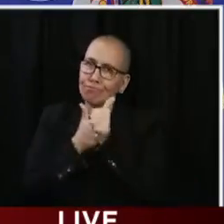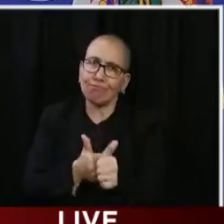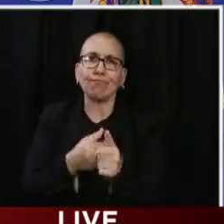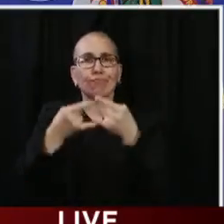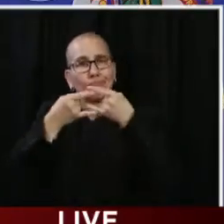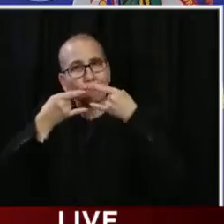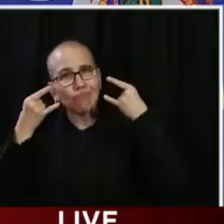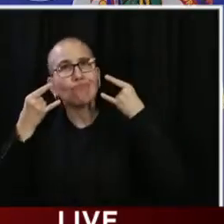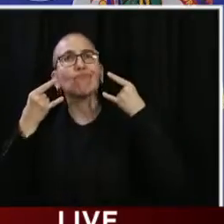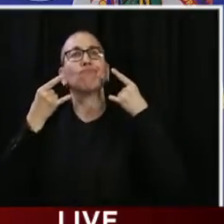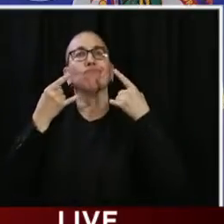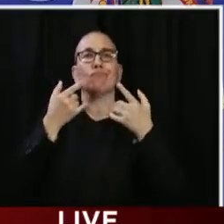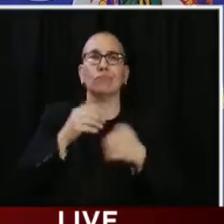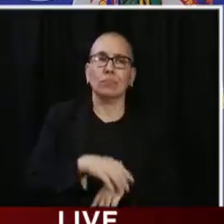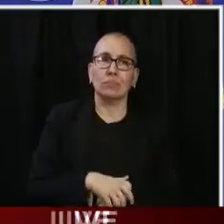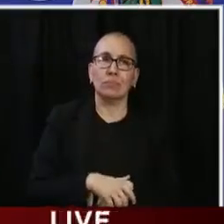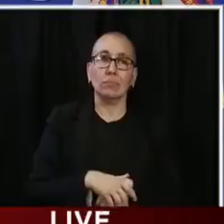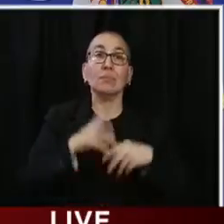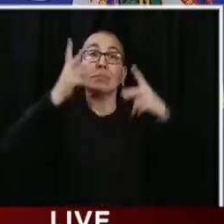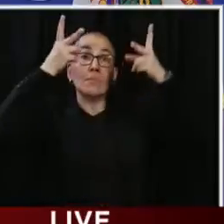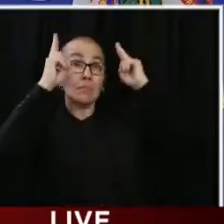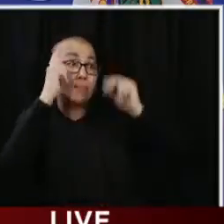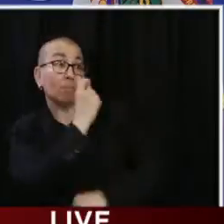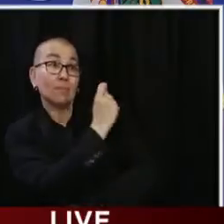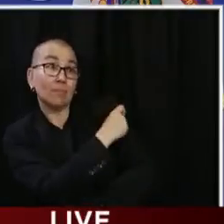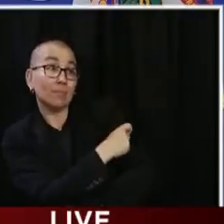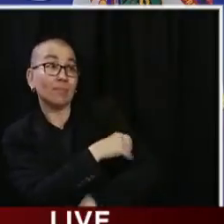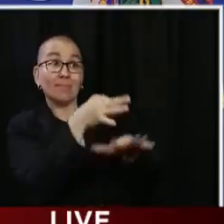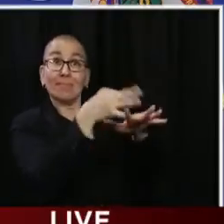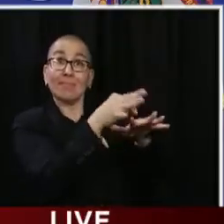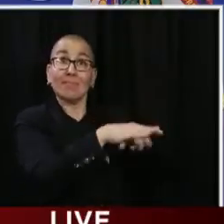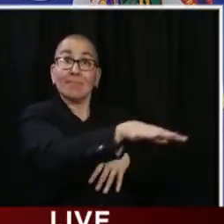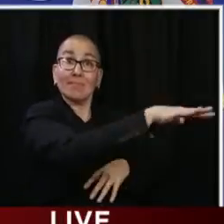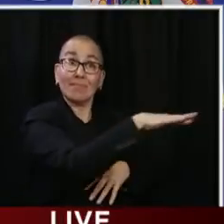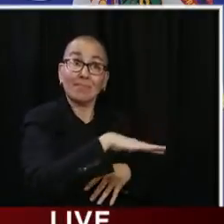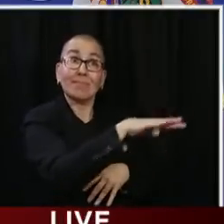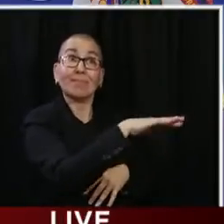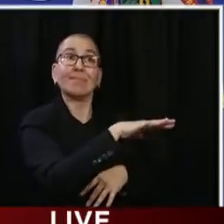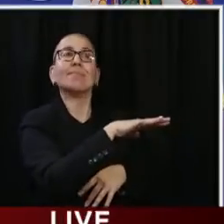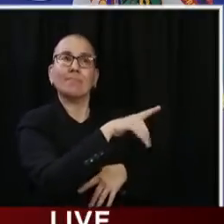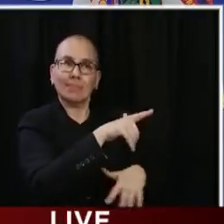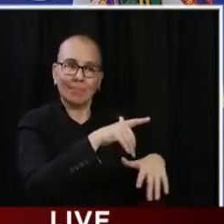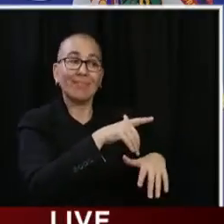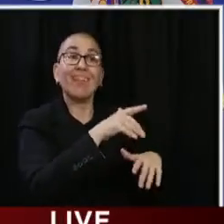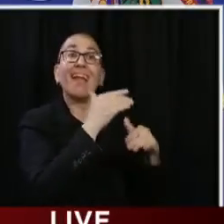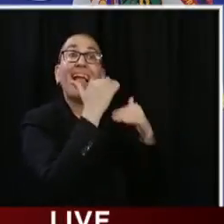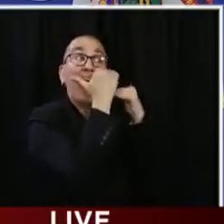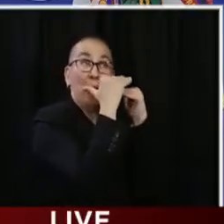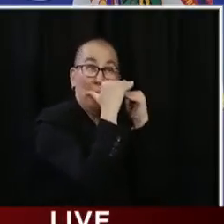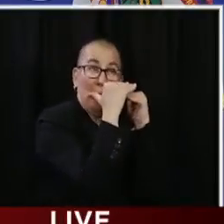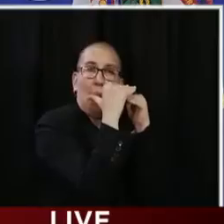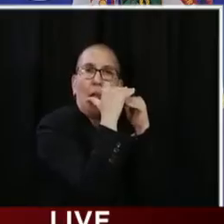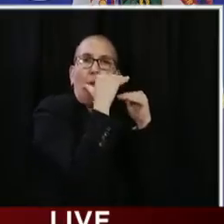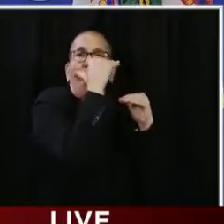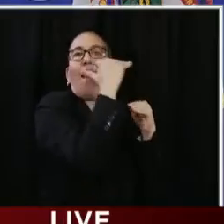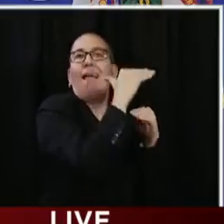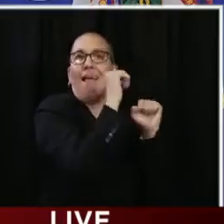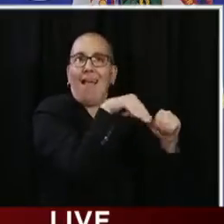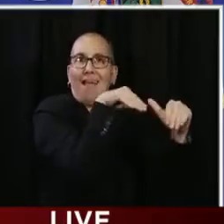then in addition, some outdoor entertainment venues will begin to open. So movies in the park and concerts and some of those great things about